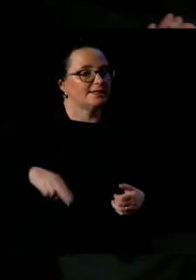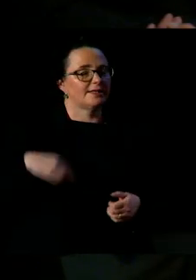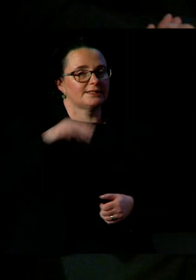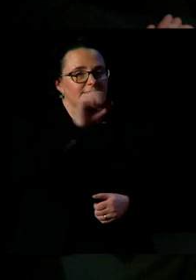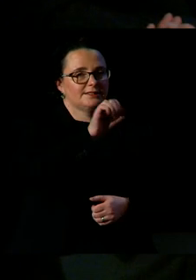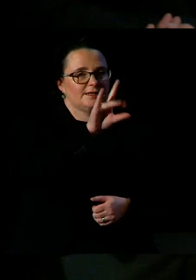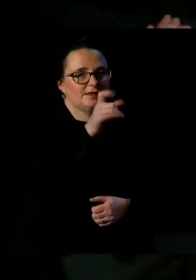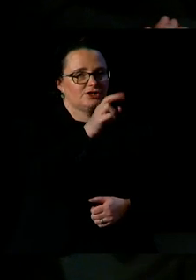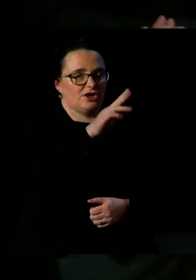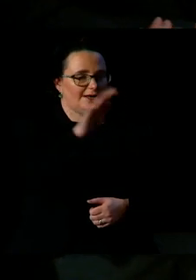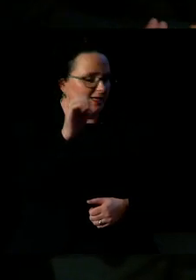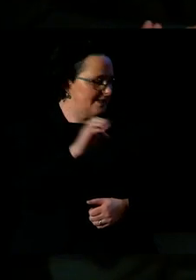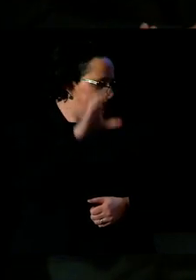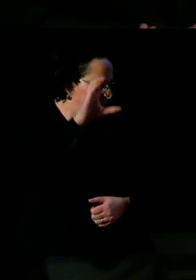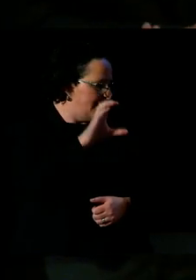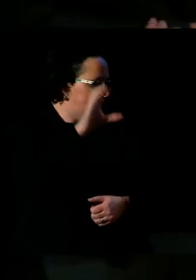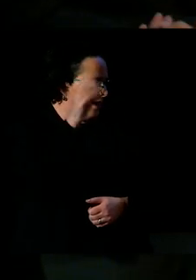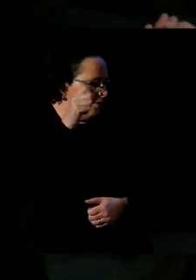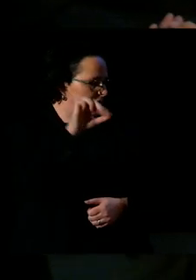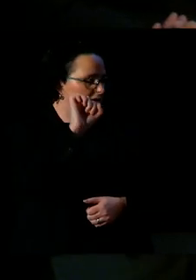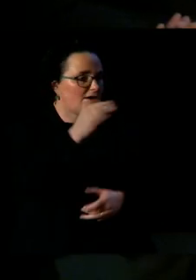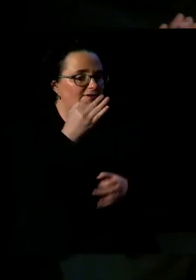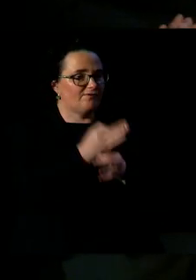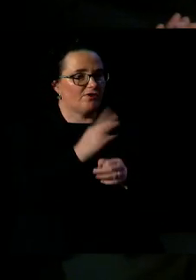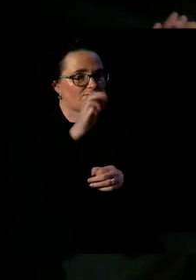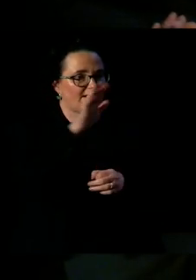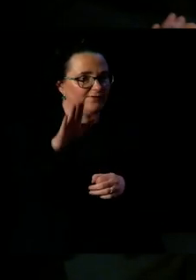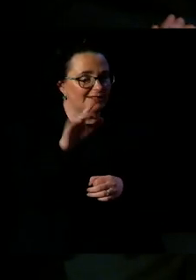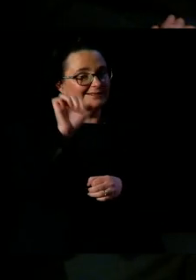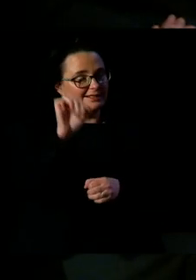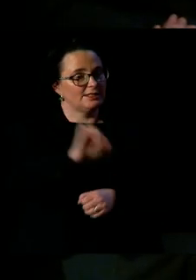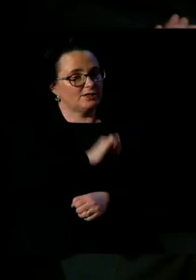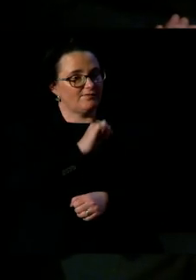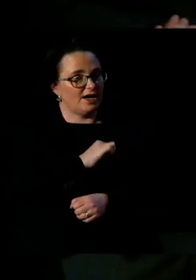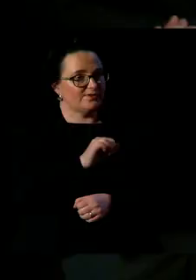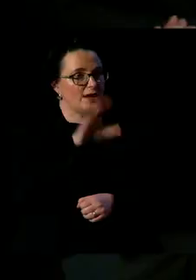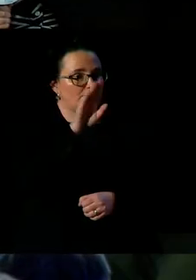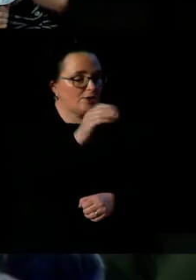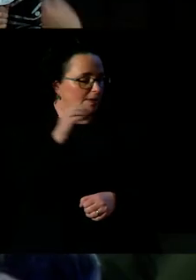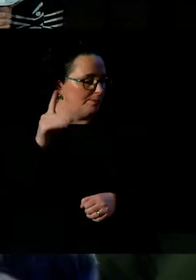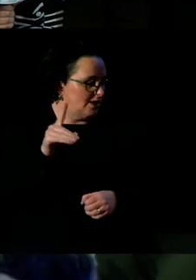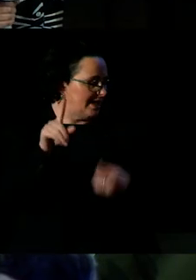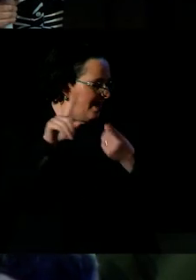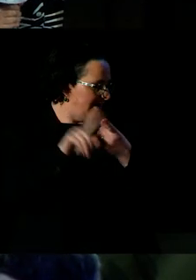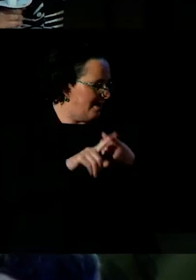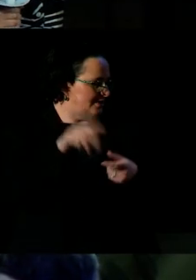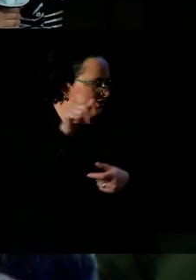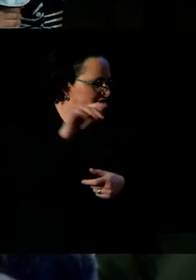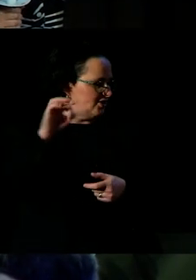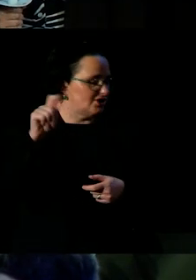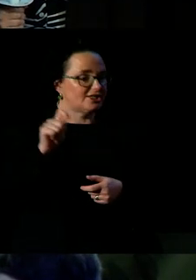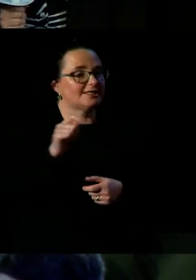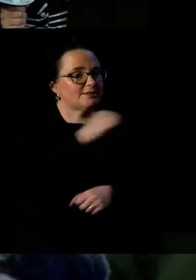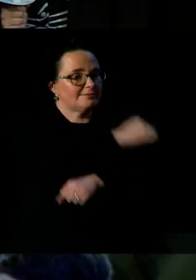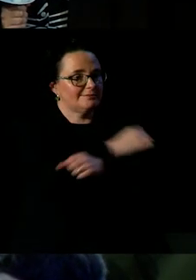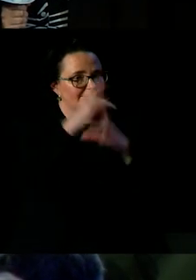Charlotte Kaplan, whose father Raphael Erbach survived Buchenwald and Theresienstadt concentration camps,